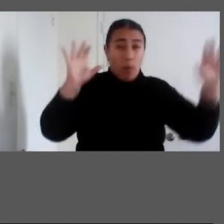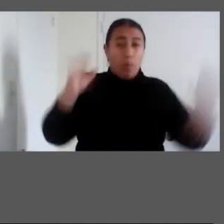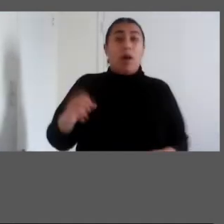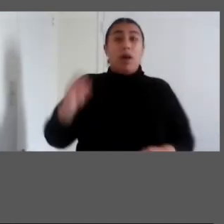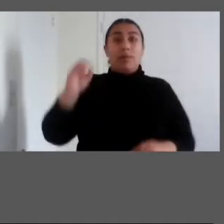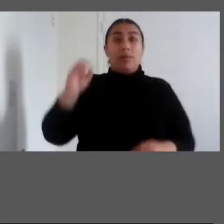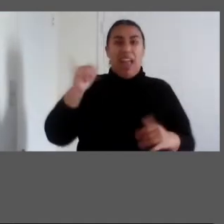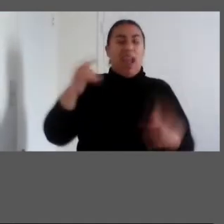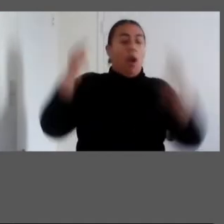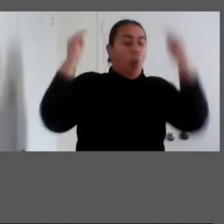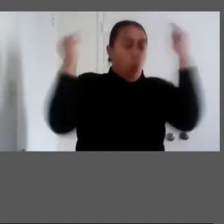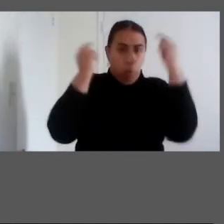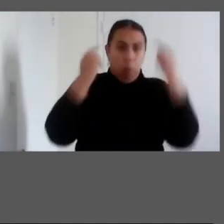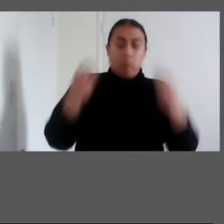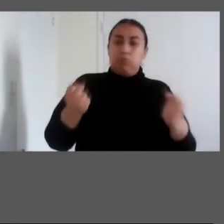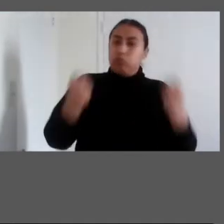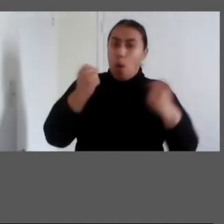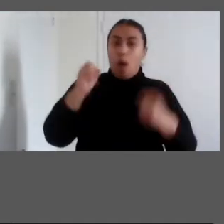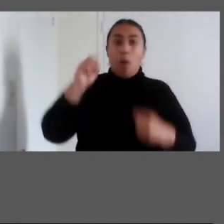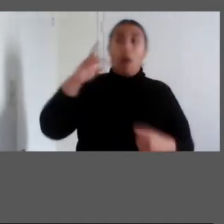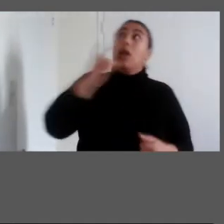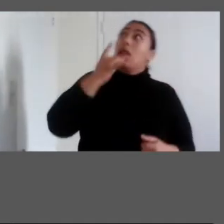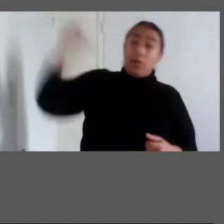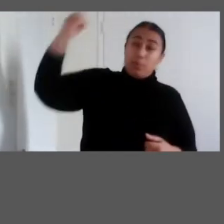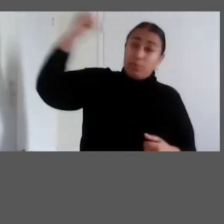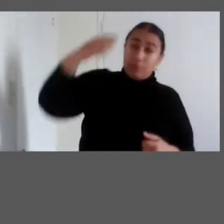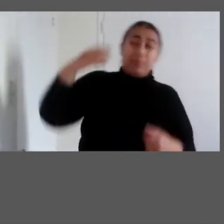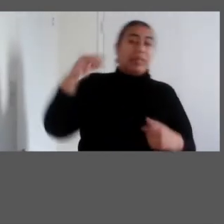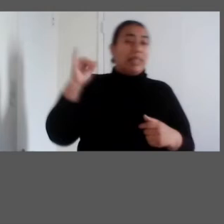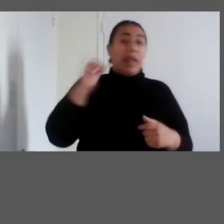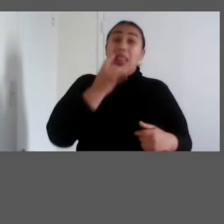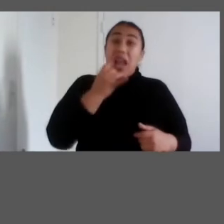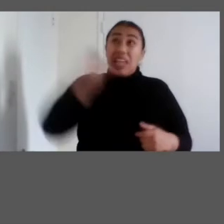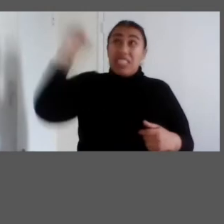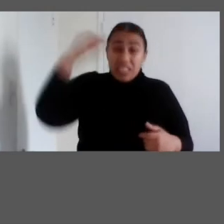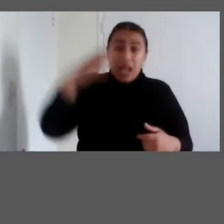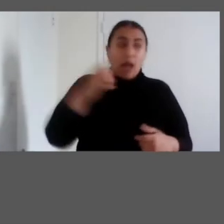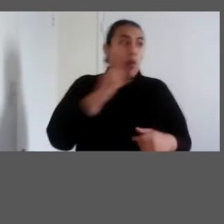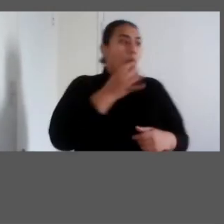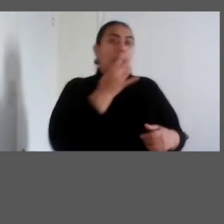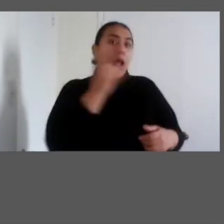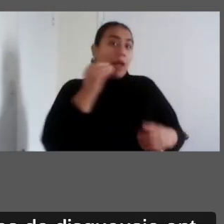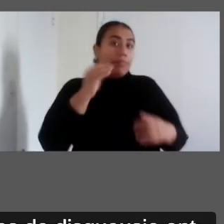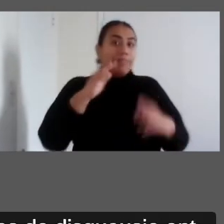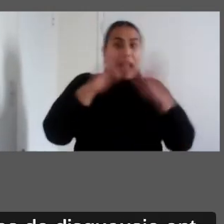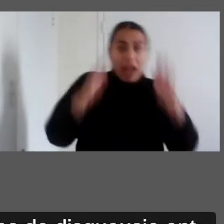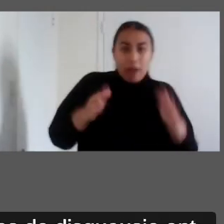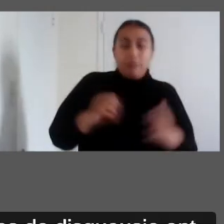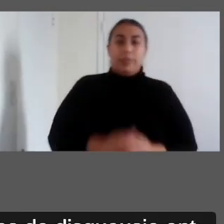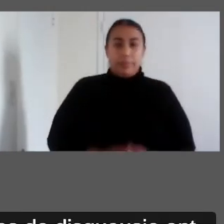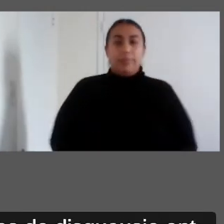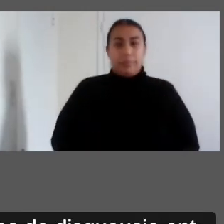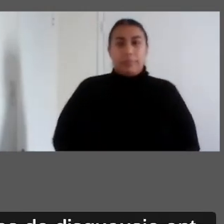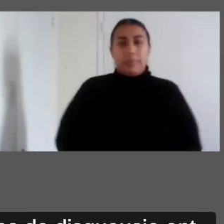a lot of blood flow going to the ears, well, everything is amplified, and the smallest noise or the loudest noise can cause phonophobia, acoustic